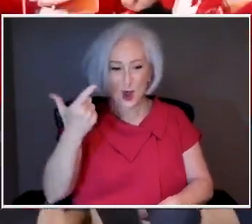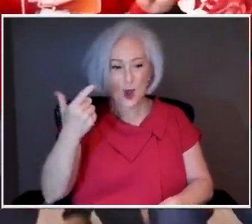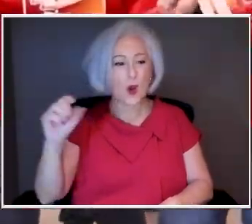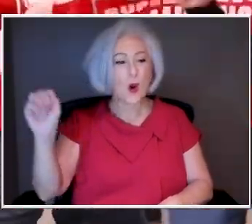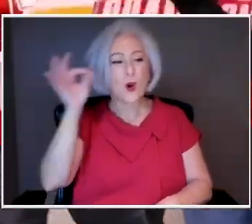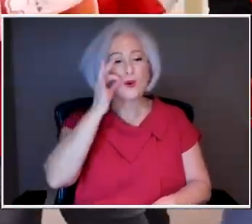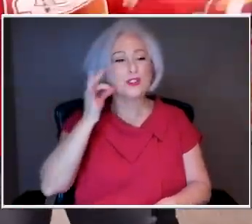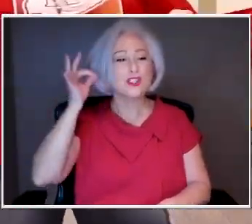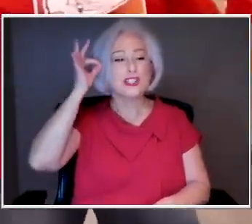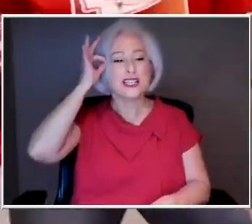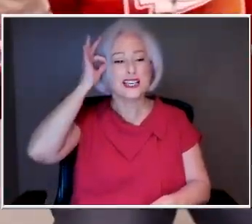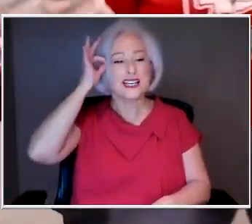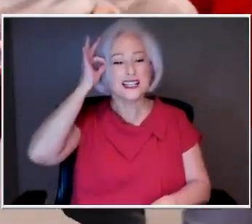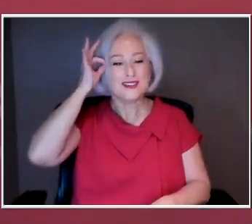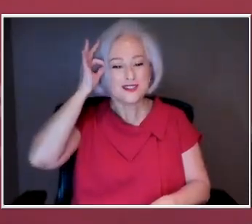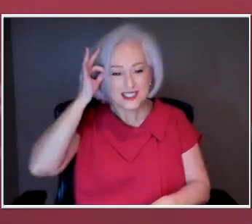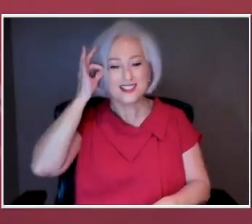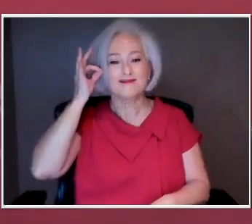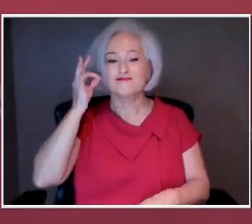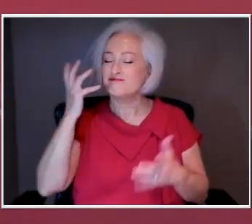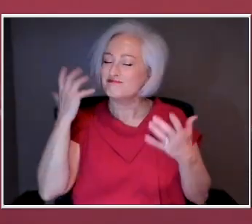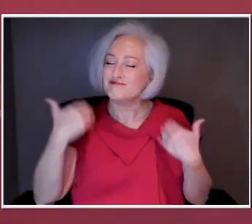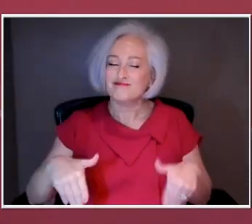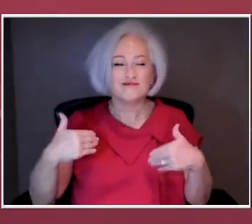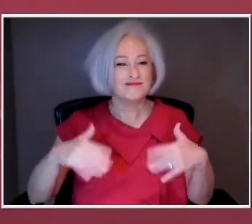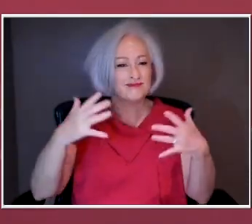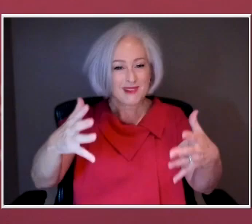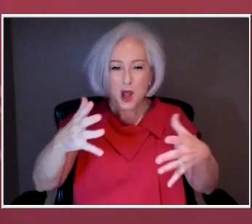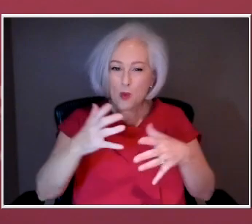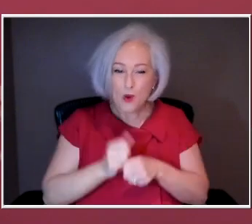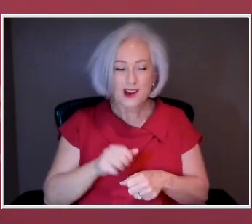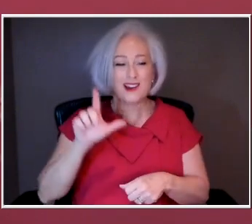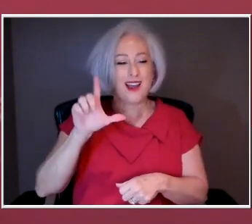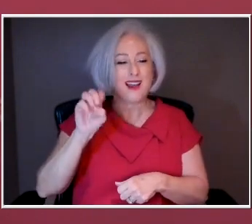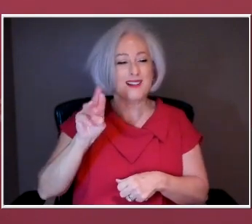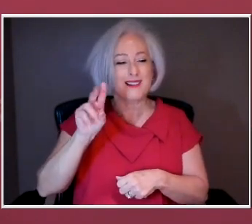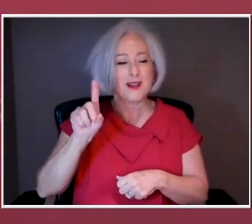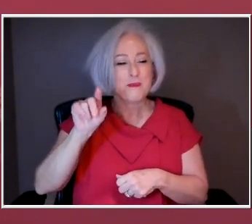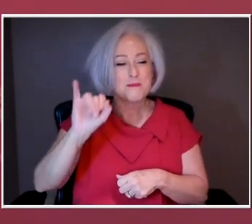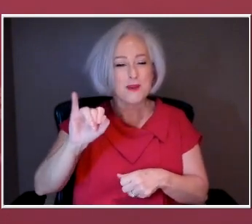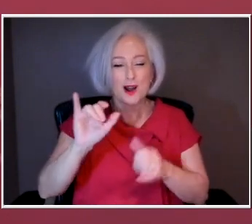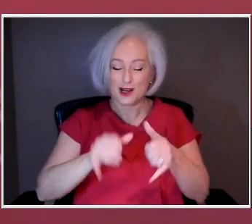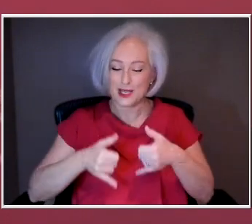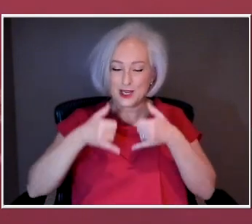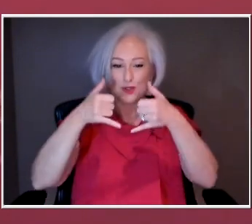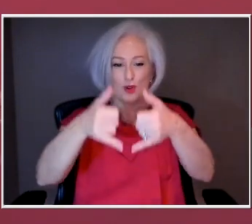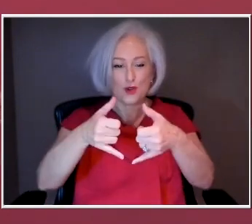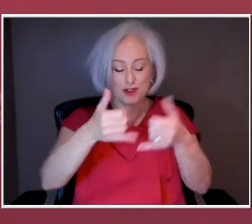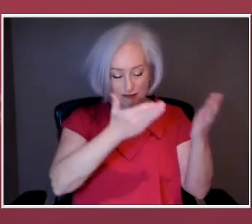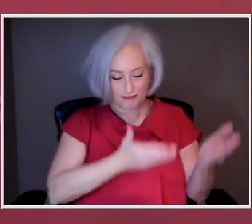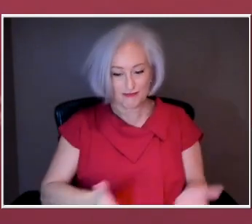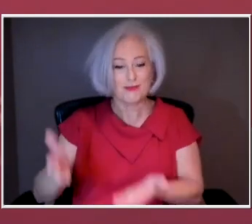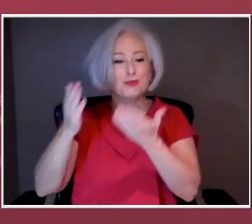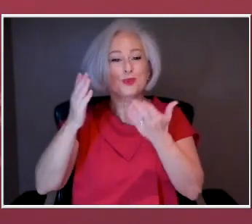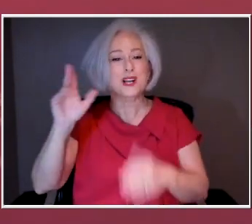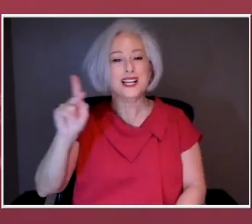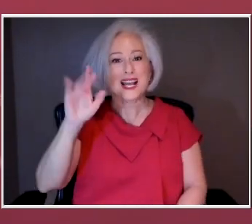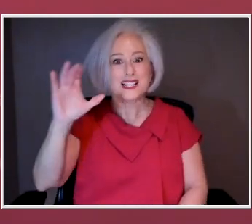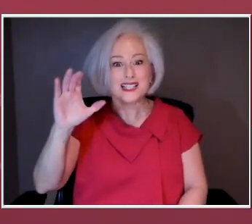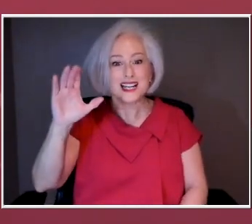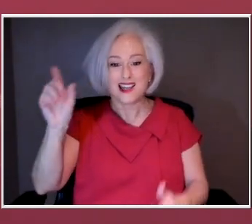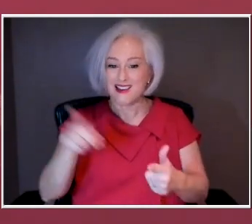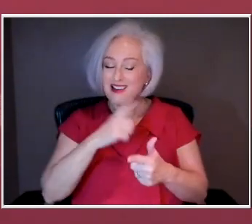I want to get this Lombardi trophy and bring it home and then celebrate with all of you in what it means to